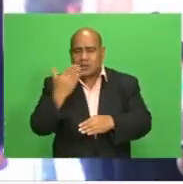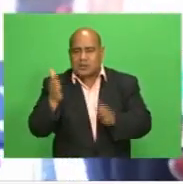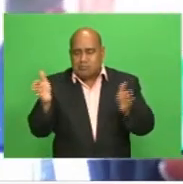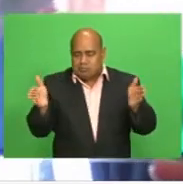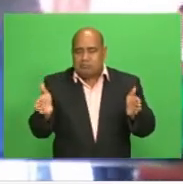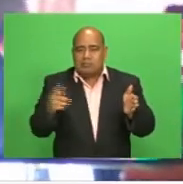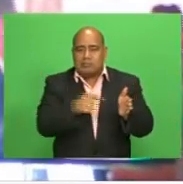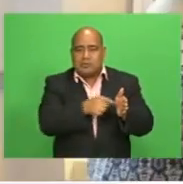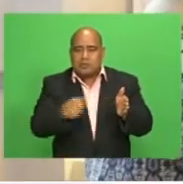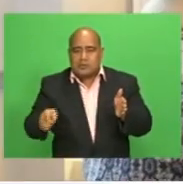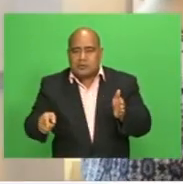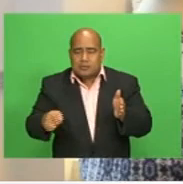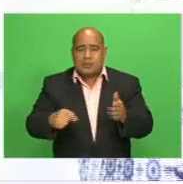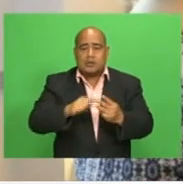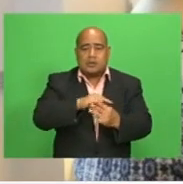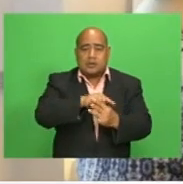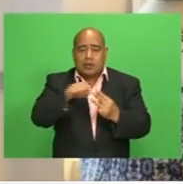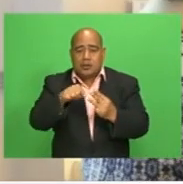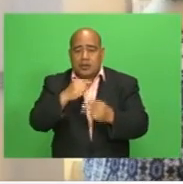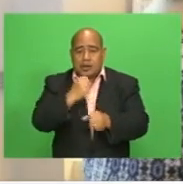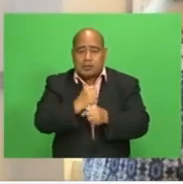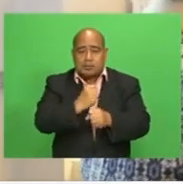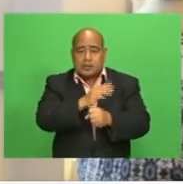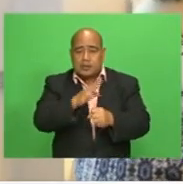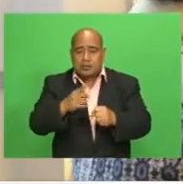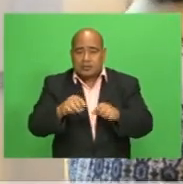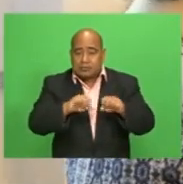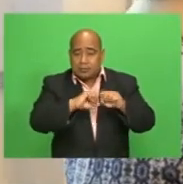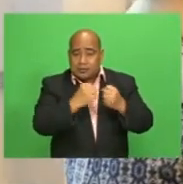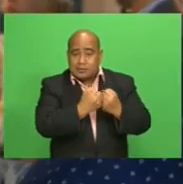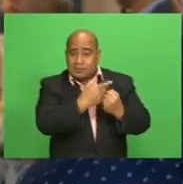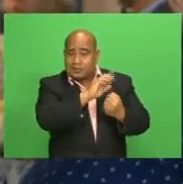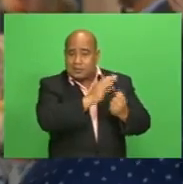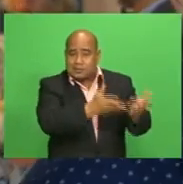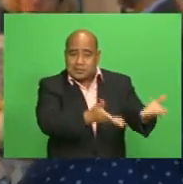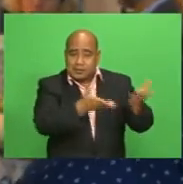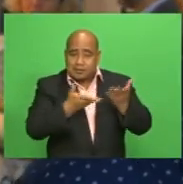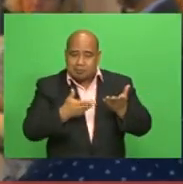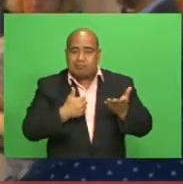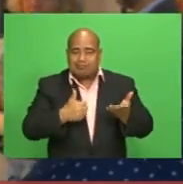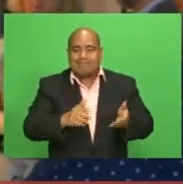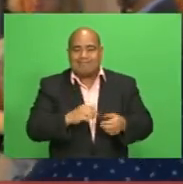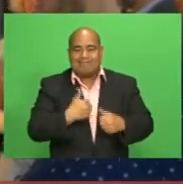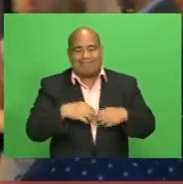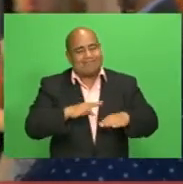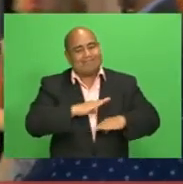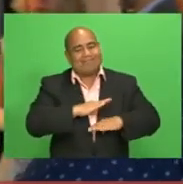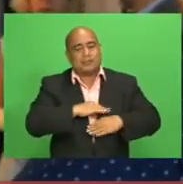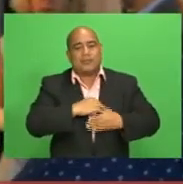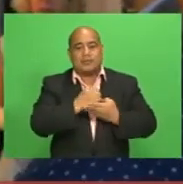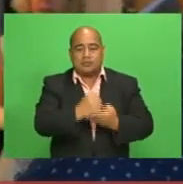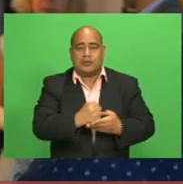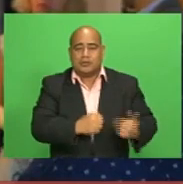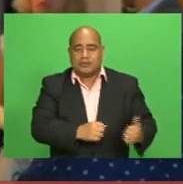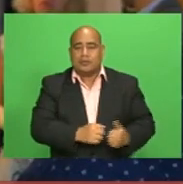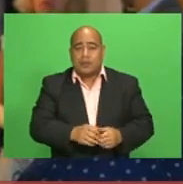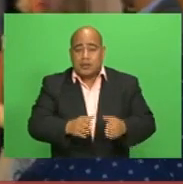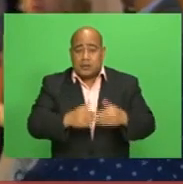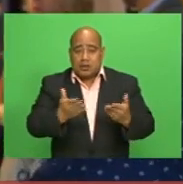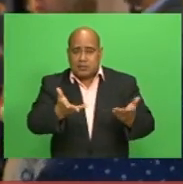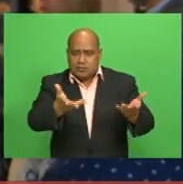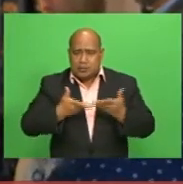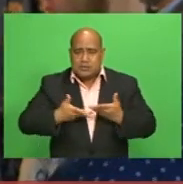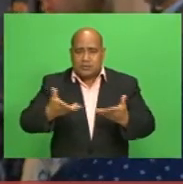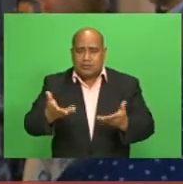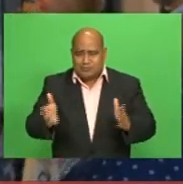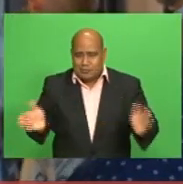the timely donation will make a marked difference to many families. They brought in these rations, which, as you know, they've got like tons of